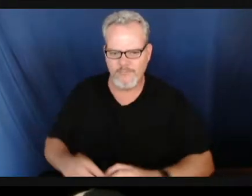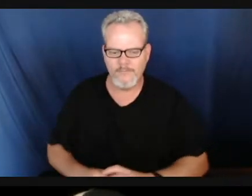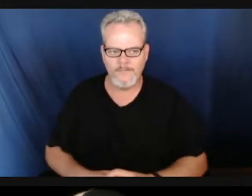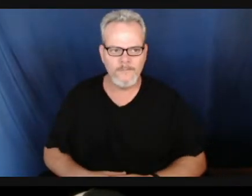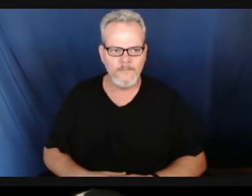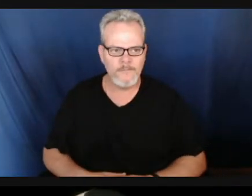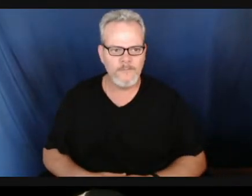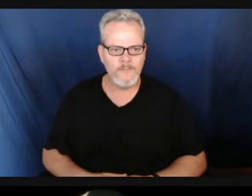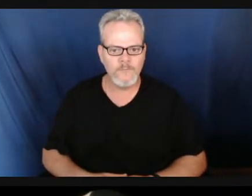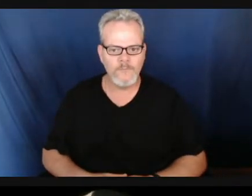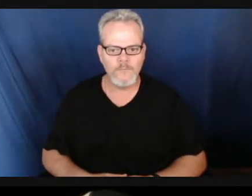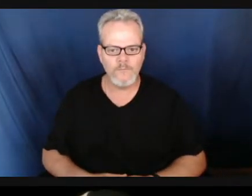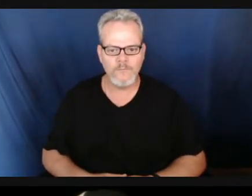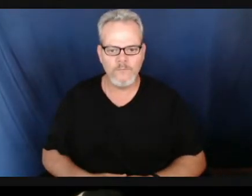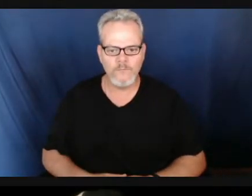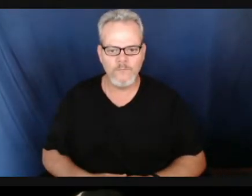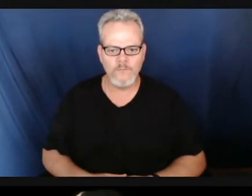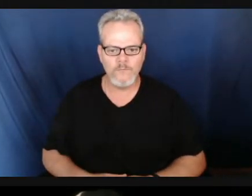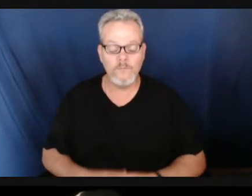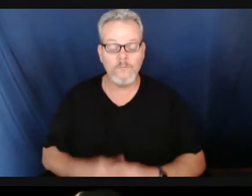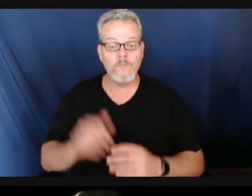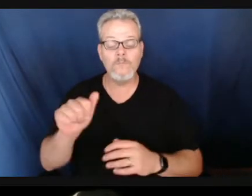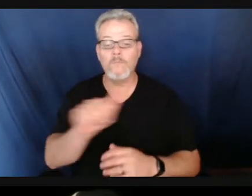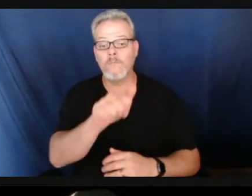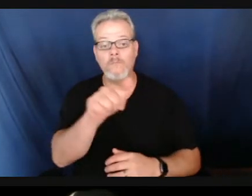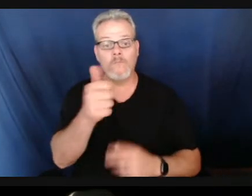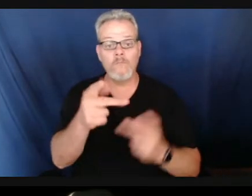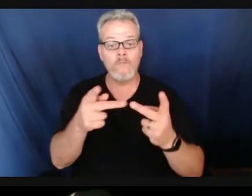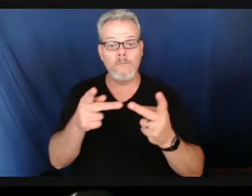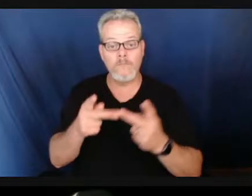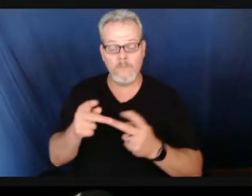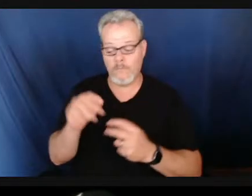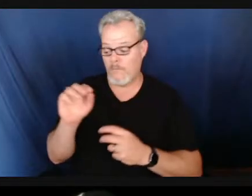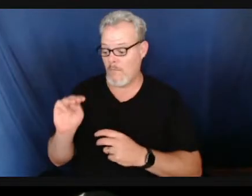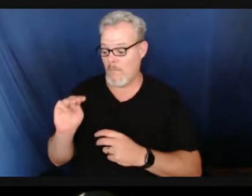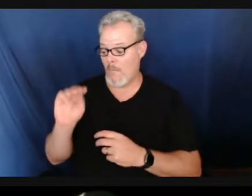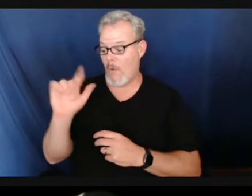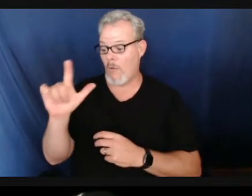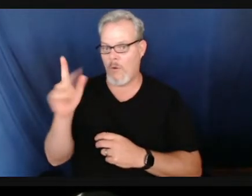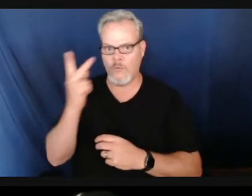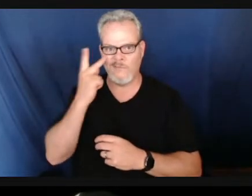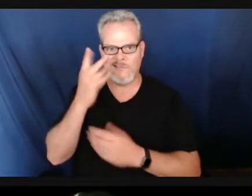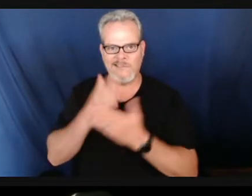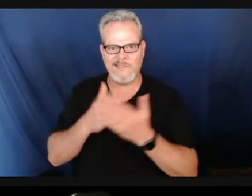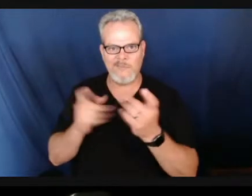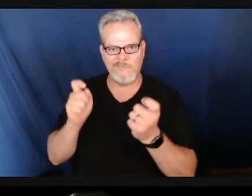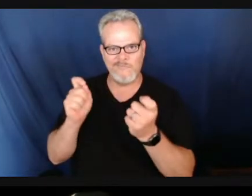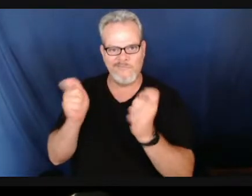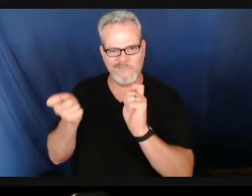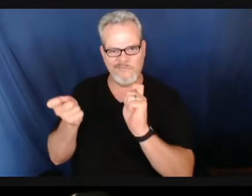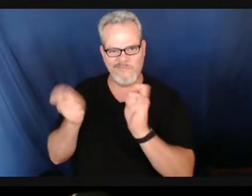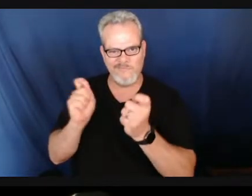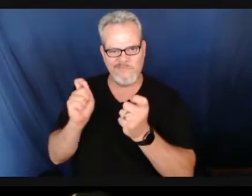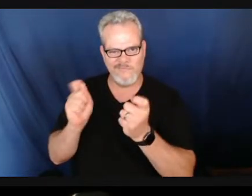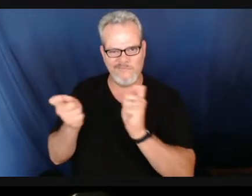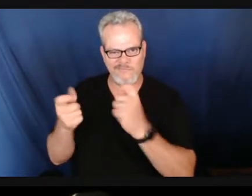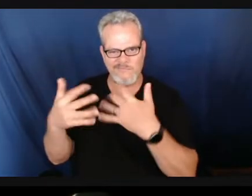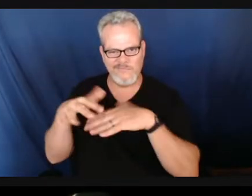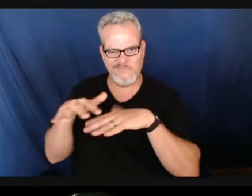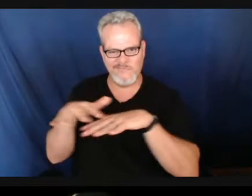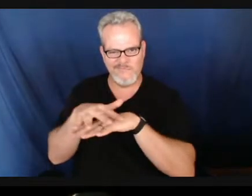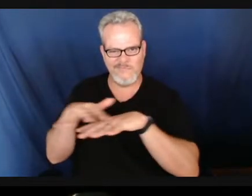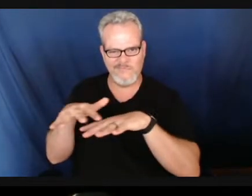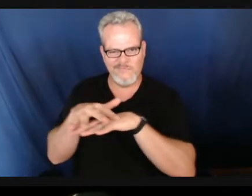So elsewhere on an island, Mauna Loa shows a few minor adjustments here on both flanks. Nothing major. There's just 1,